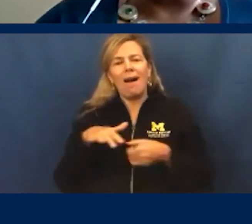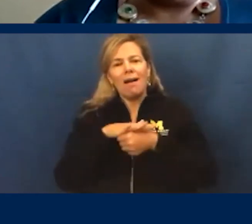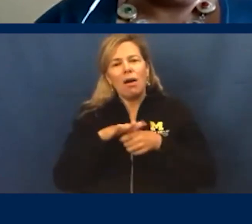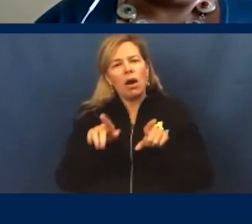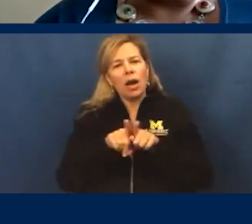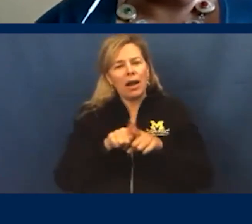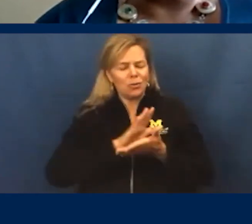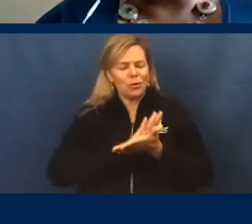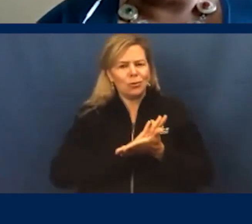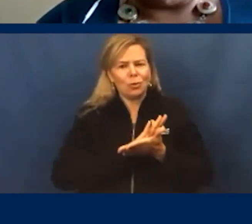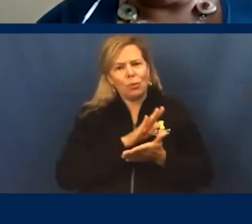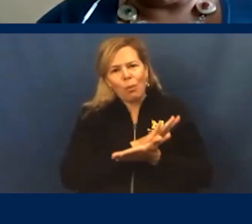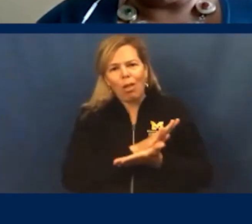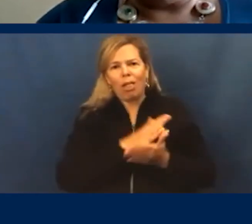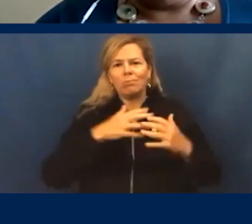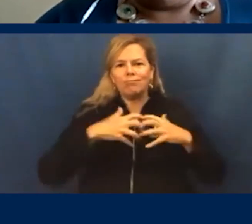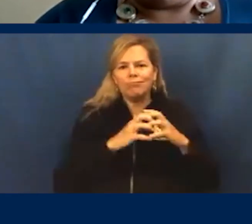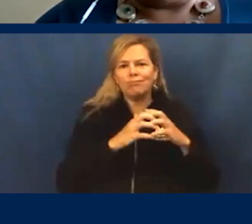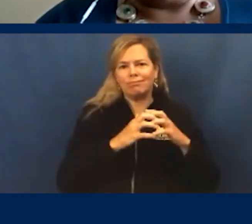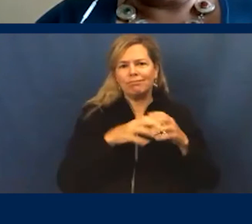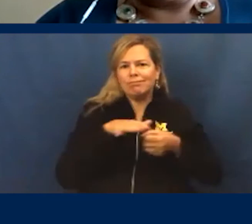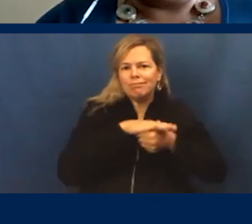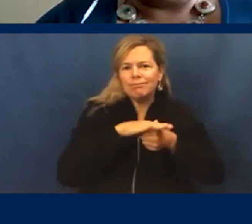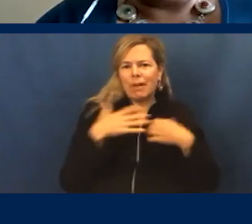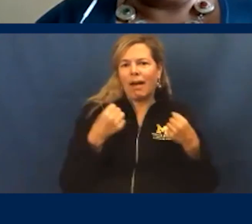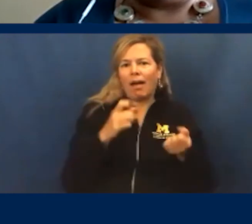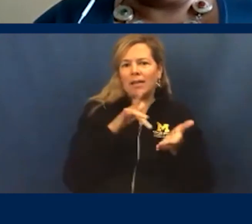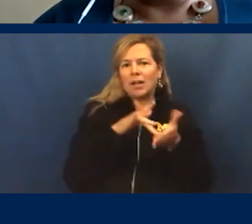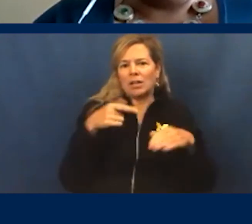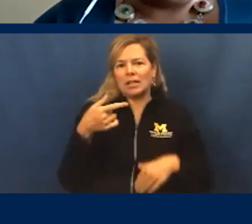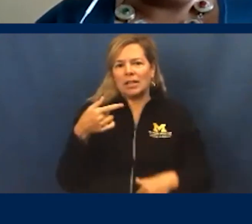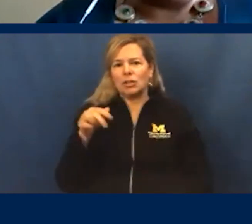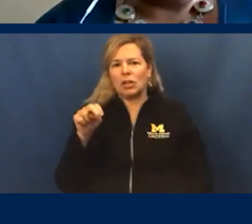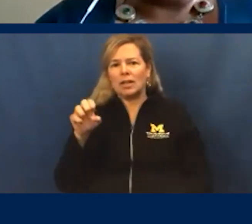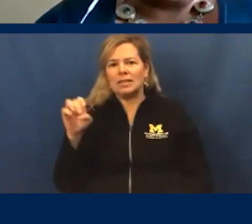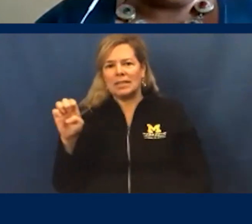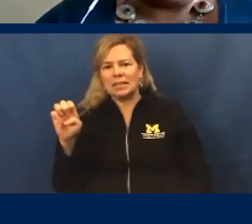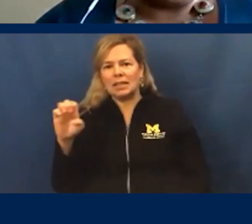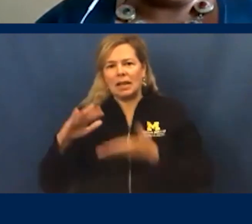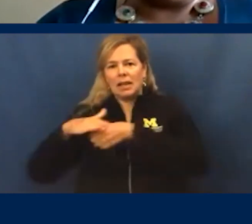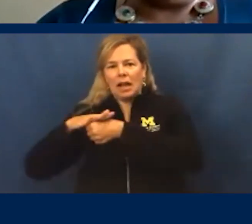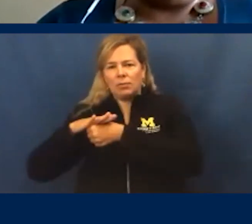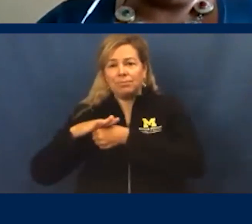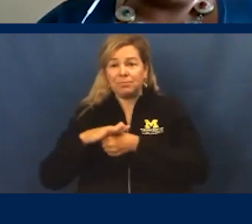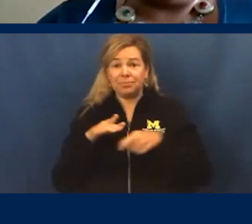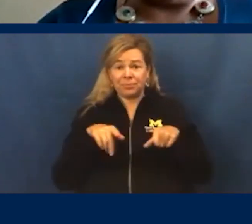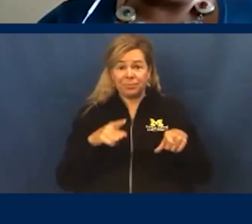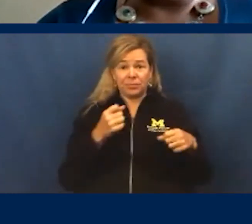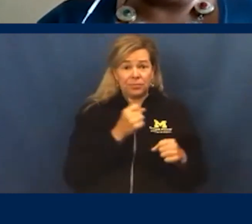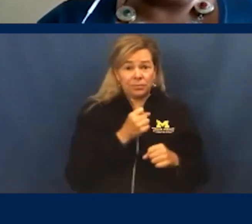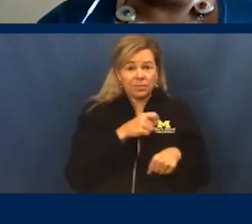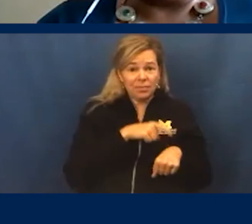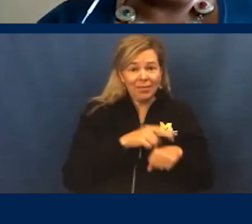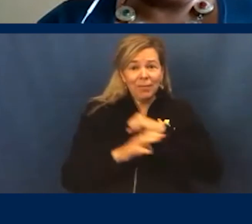centers operate in Genesee County. Additionally, we provide in the winter months and the fall